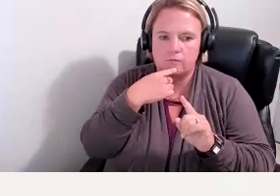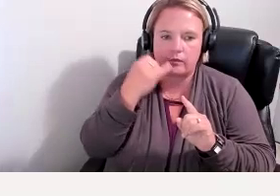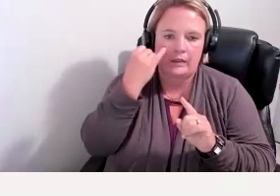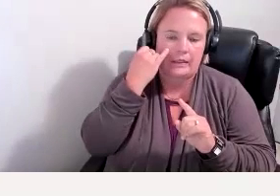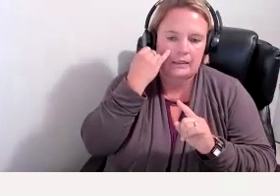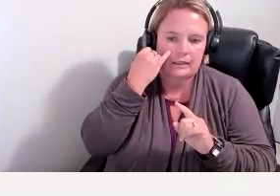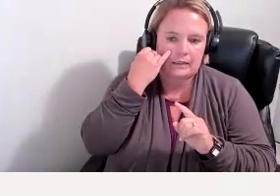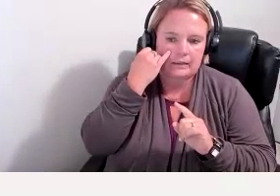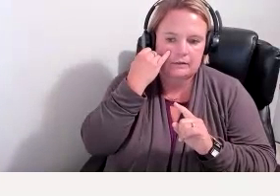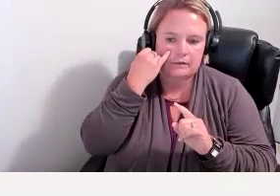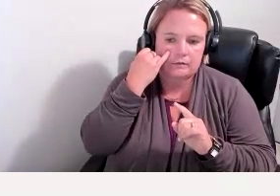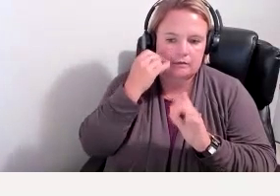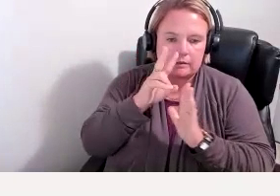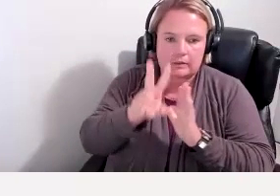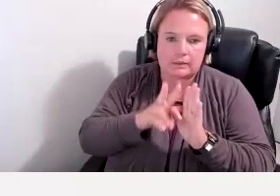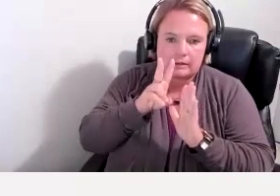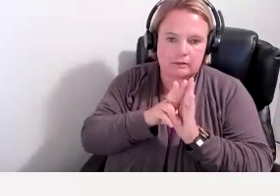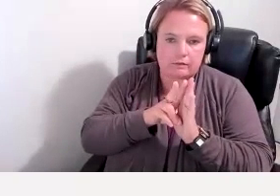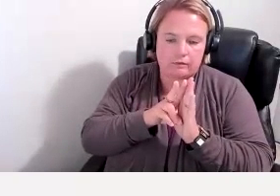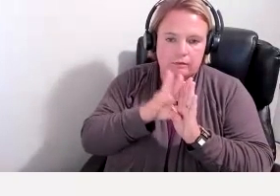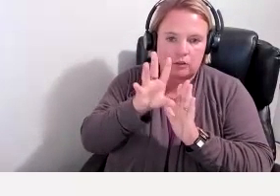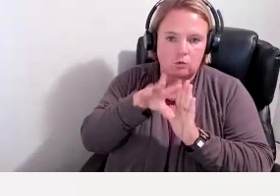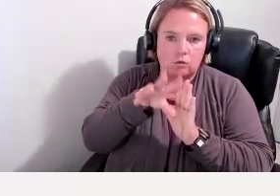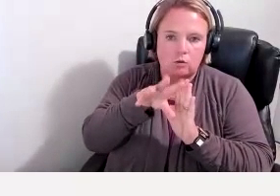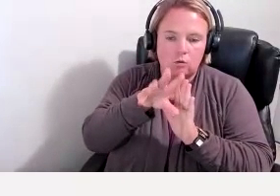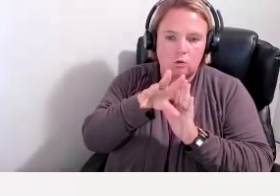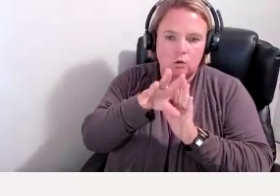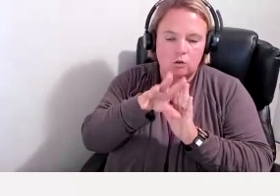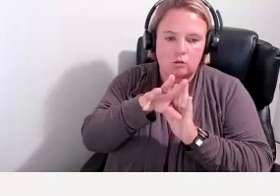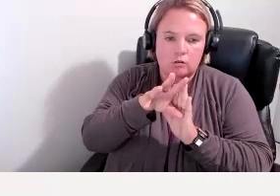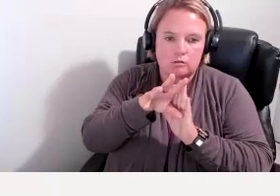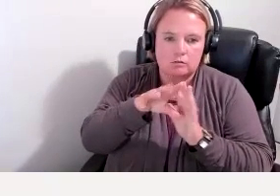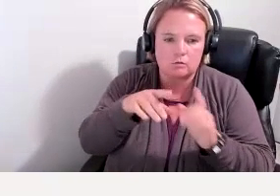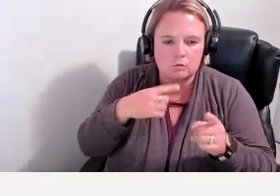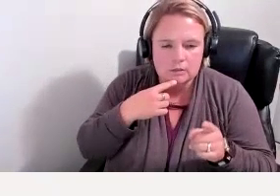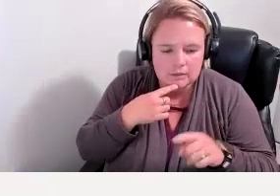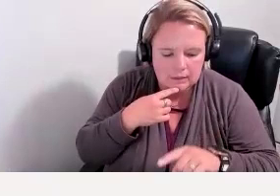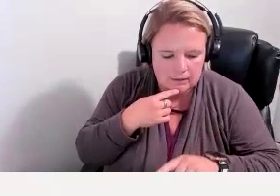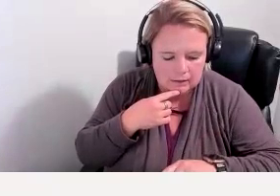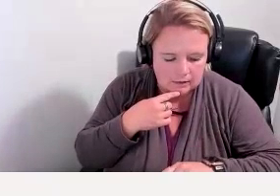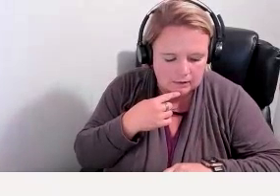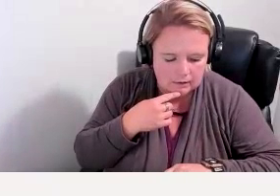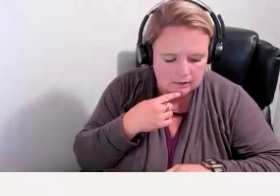if it's video recordings that are, what is it? Create